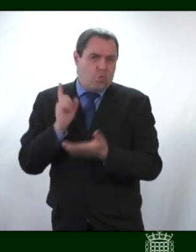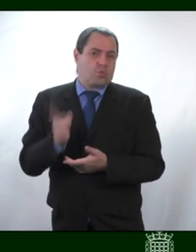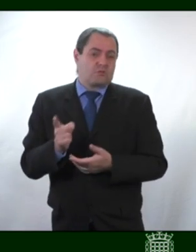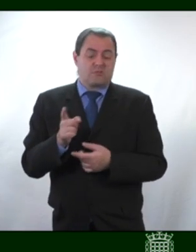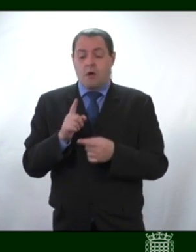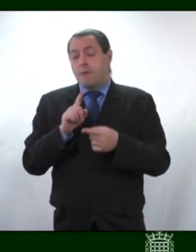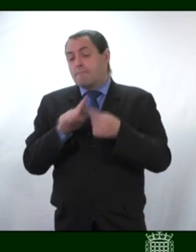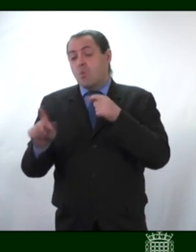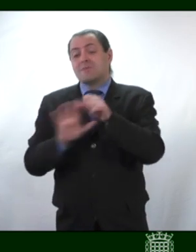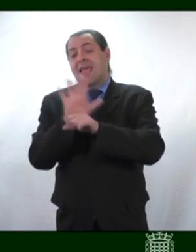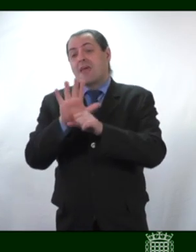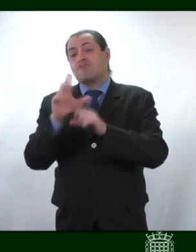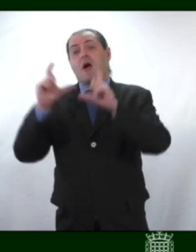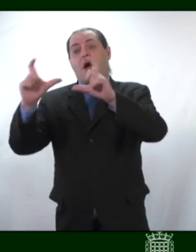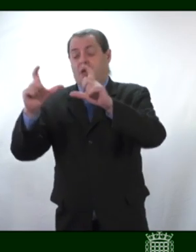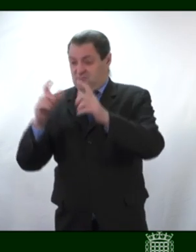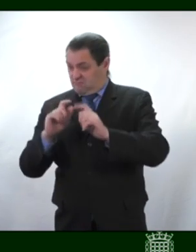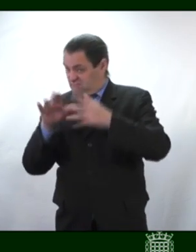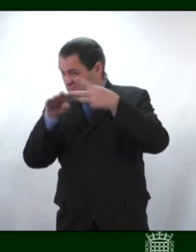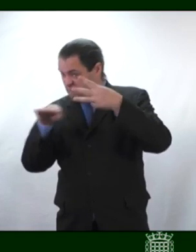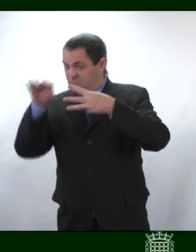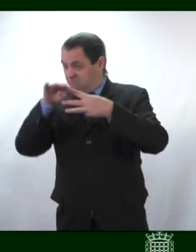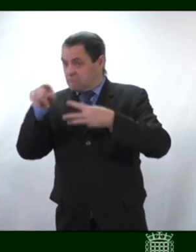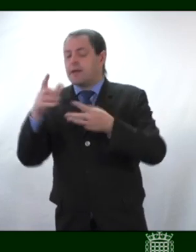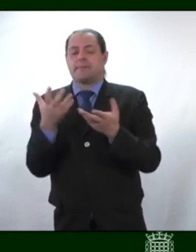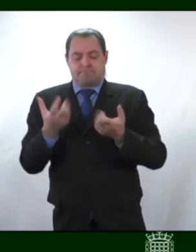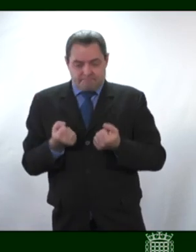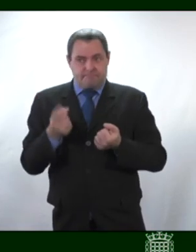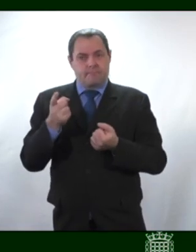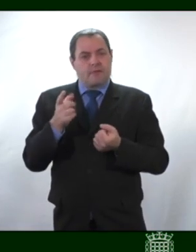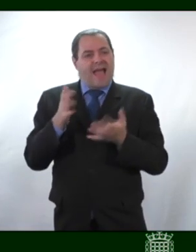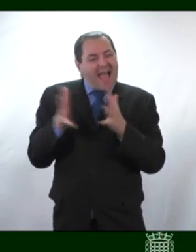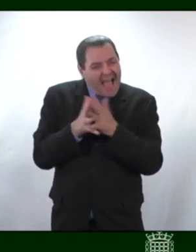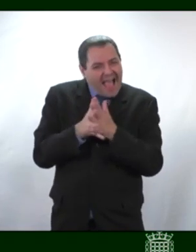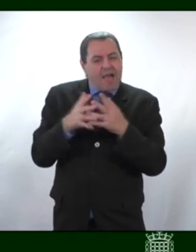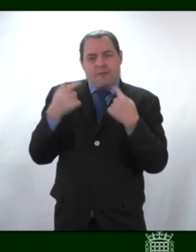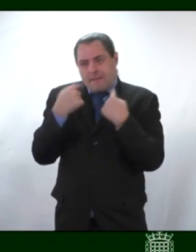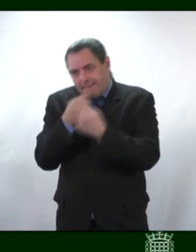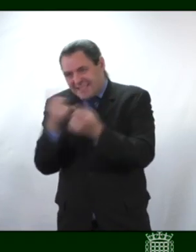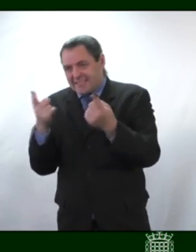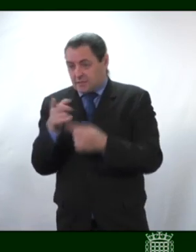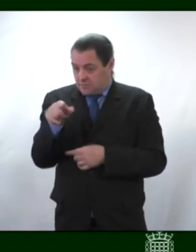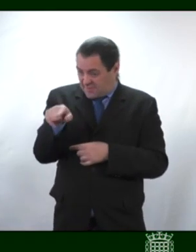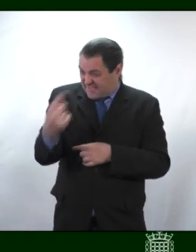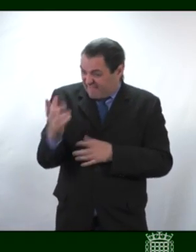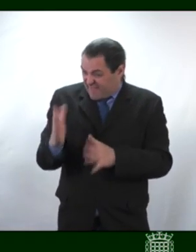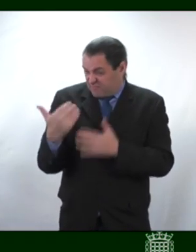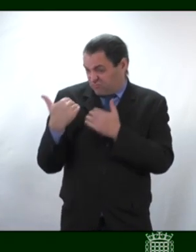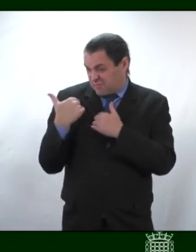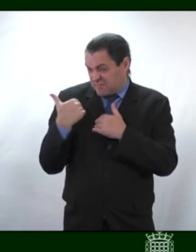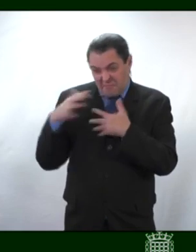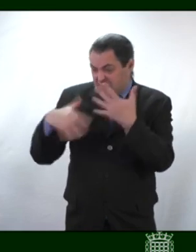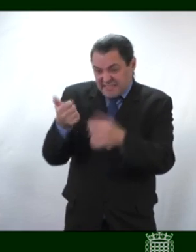supported the measures, through getting the right messages out to people about their personal responsibility, you do tend to get